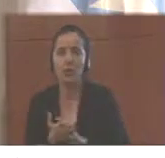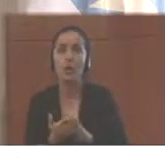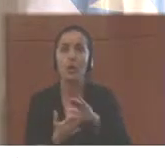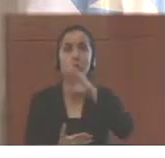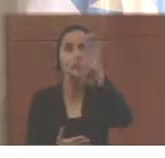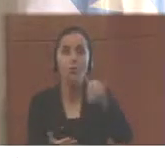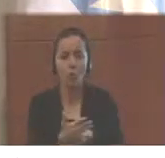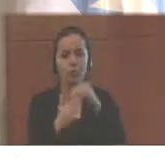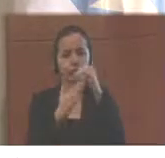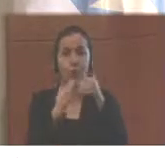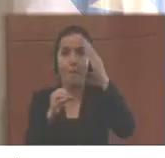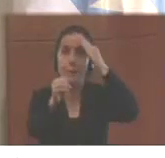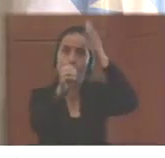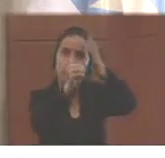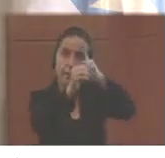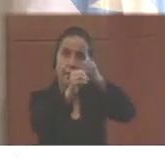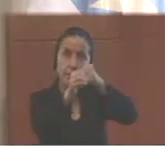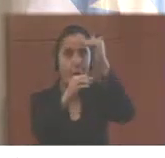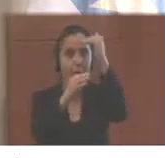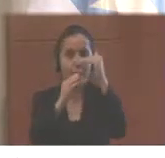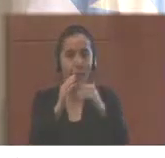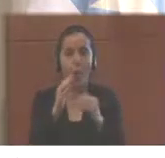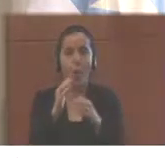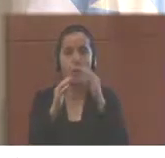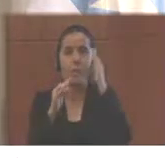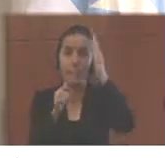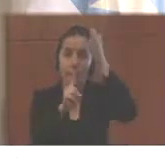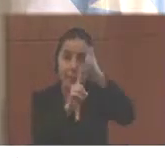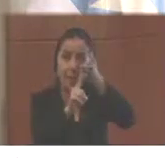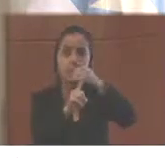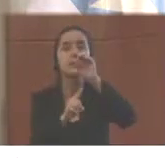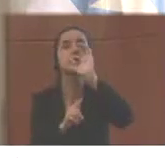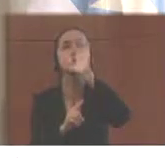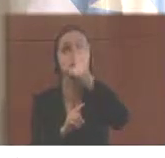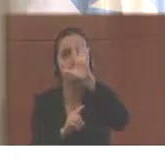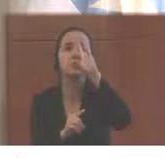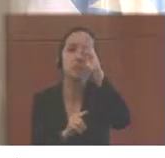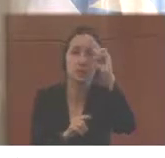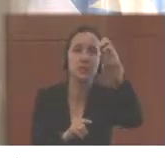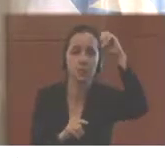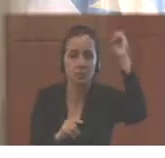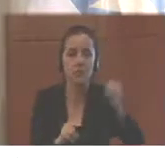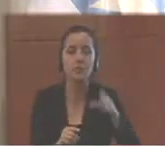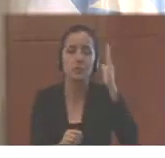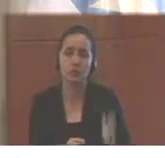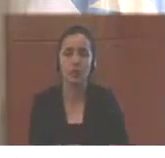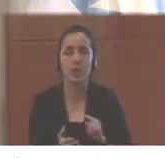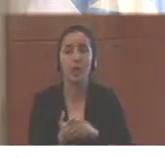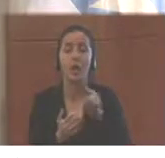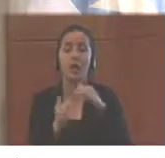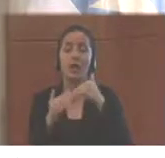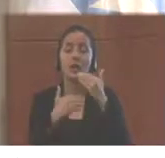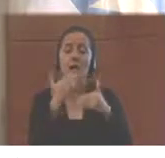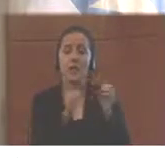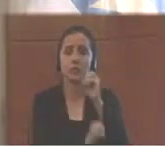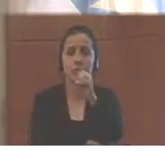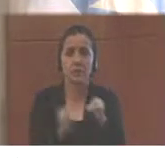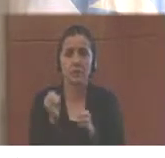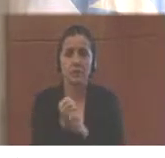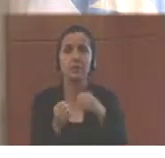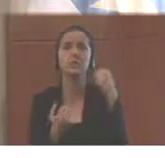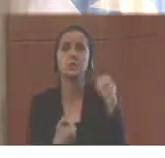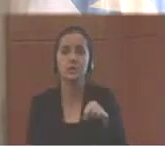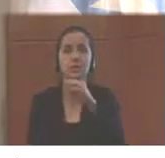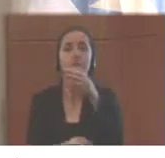the ODPM, or the National Disaster Office, envisions itself as the conduit for practical connections between DRM